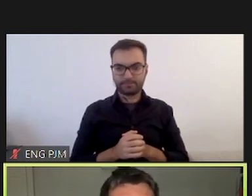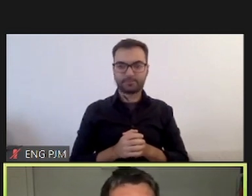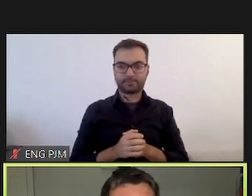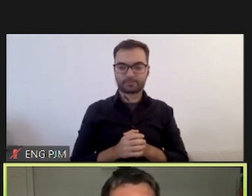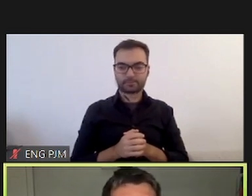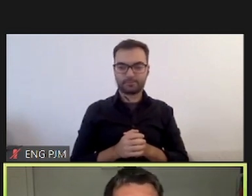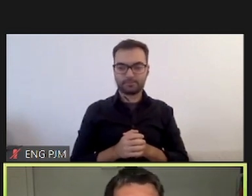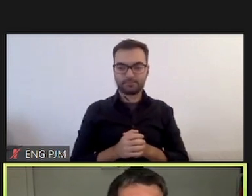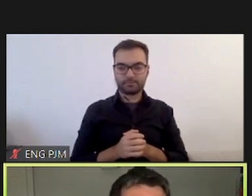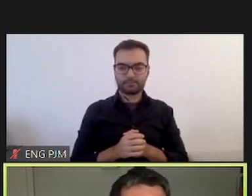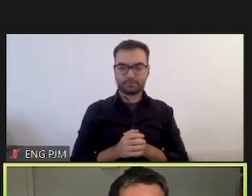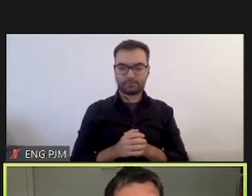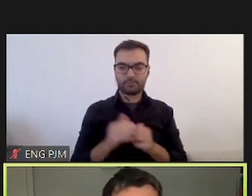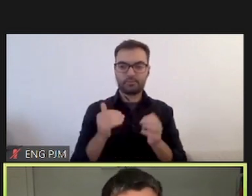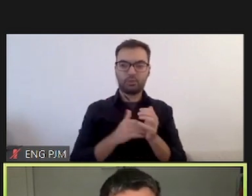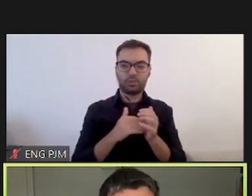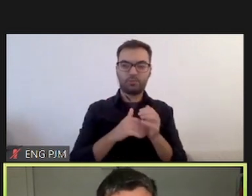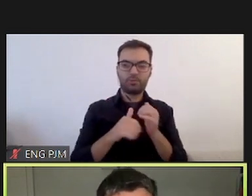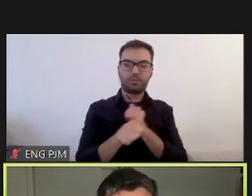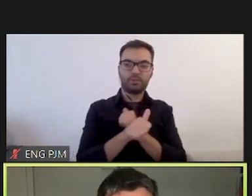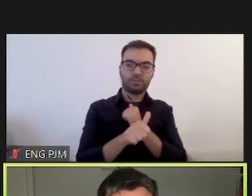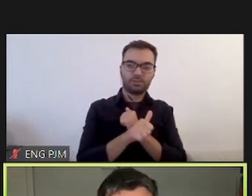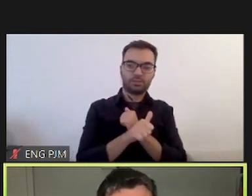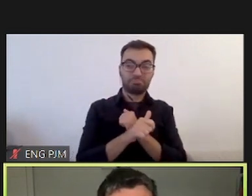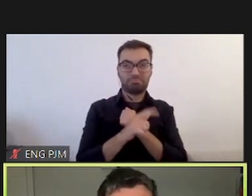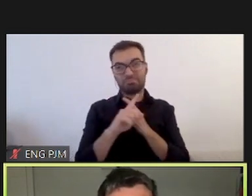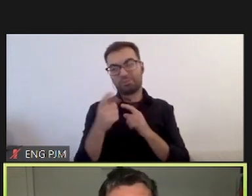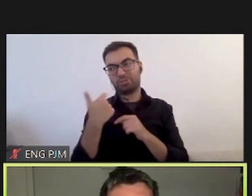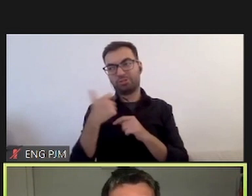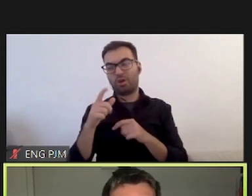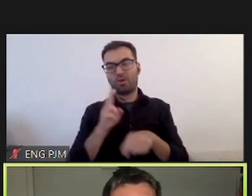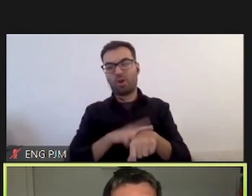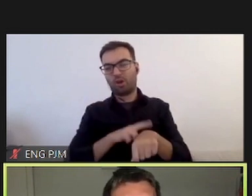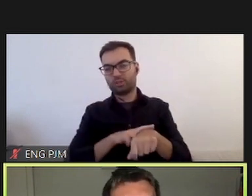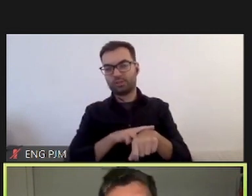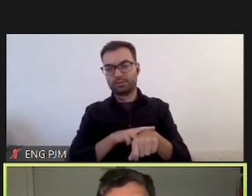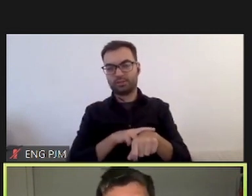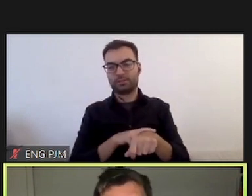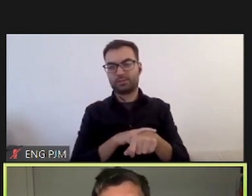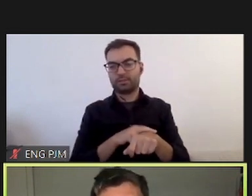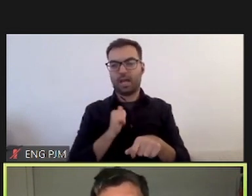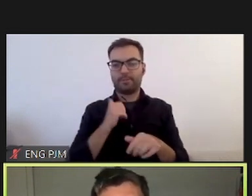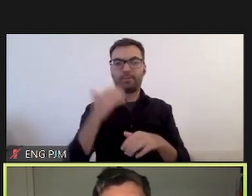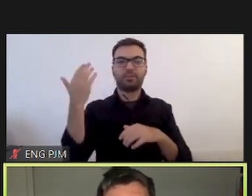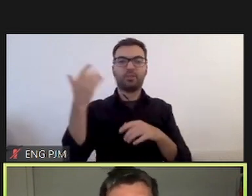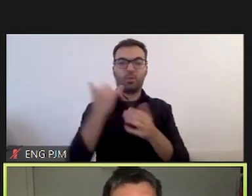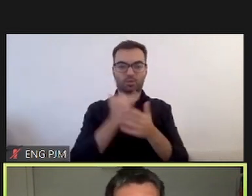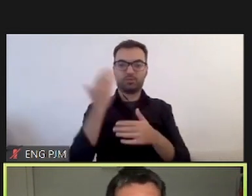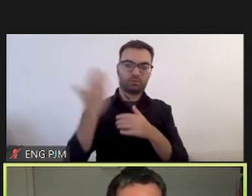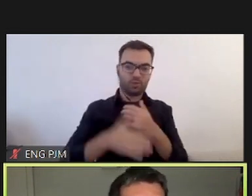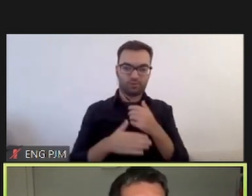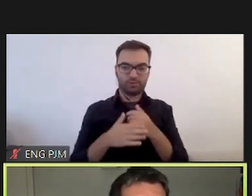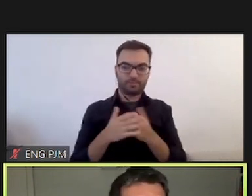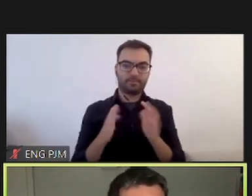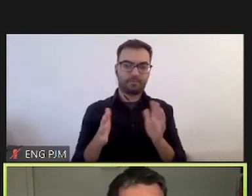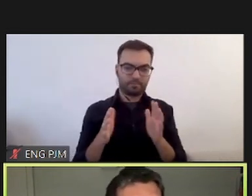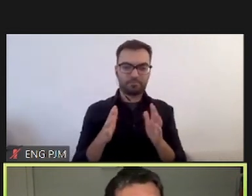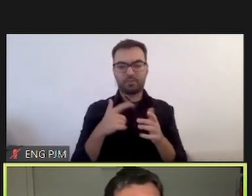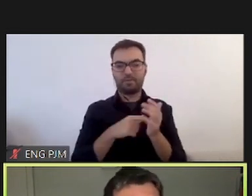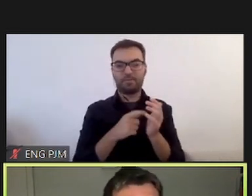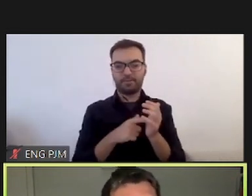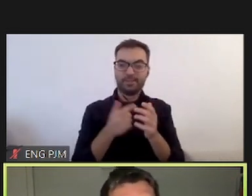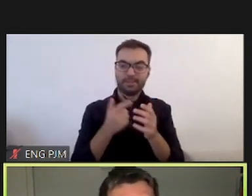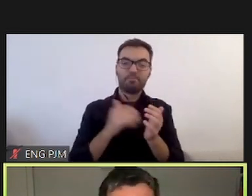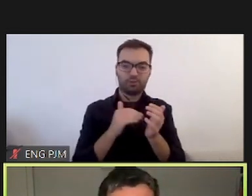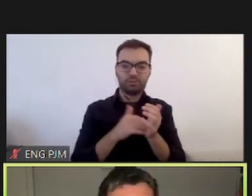from 60 to 100 hours to finish this course. So that's require a little